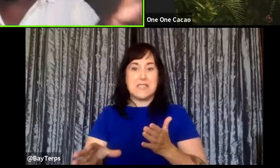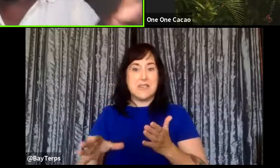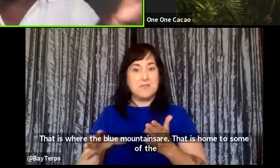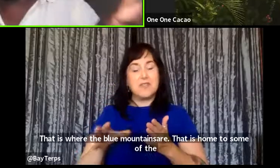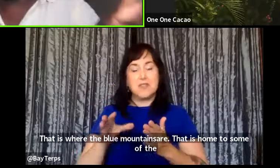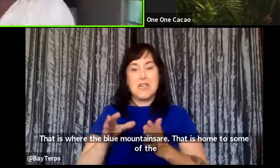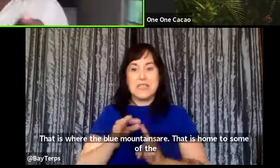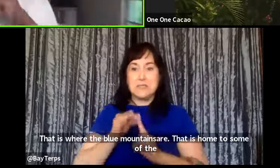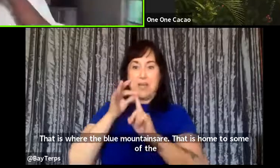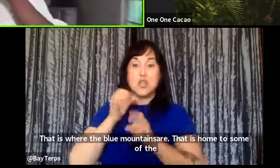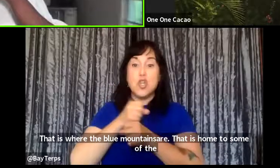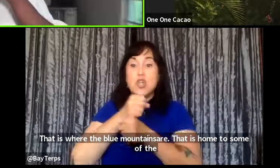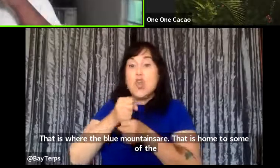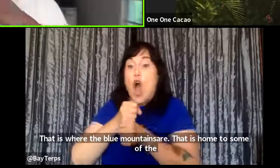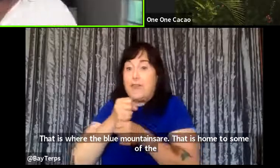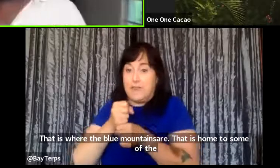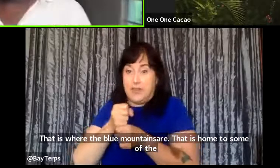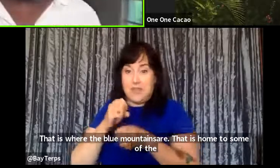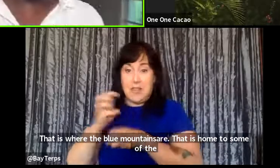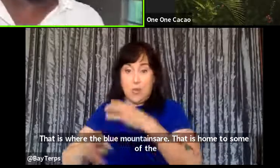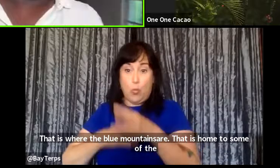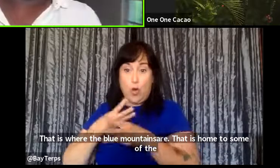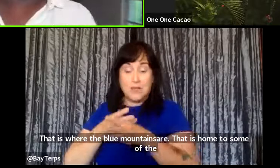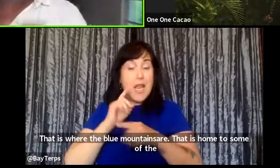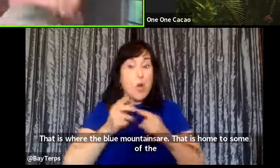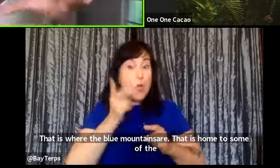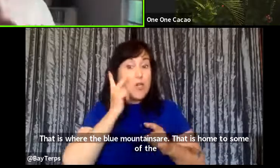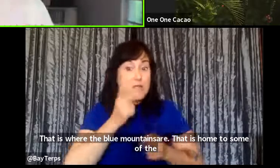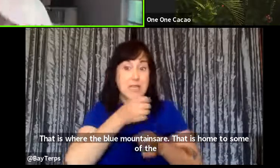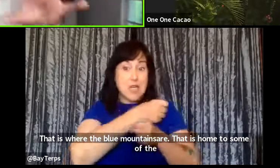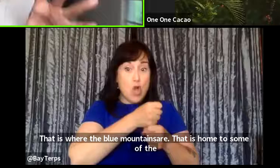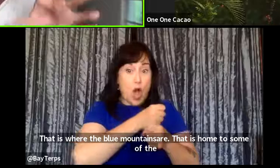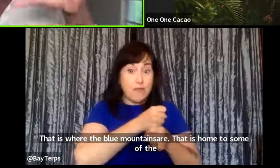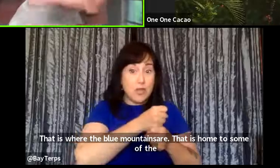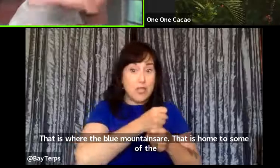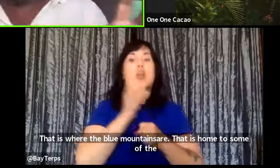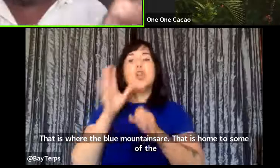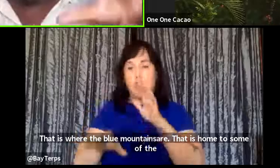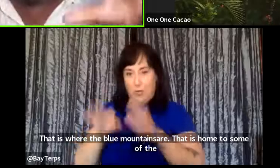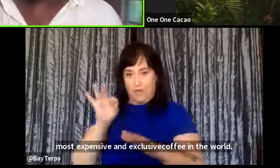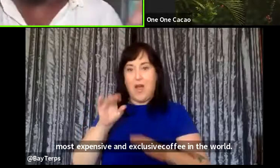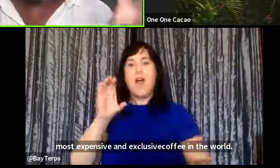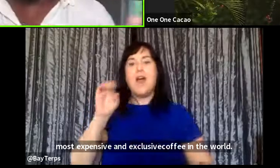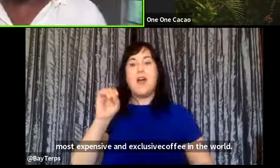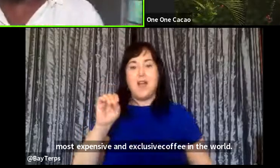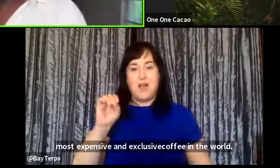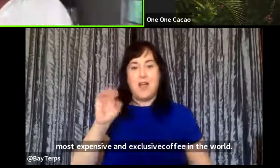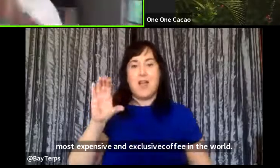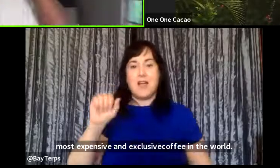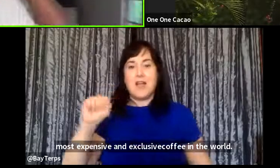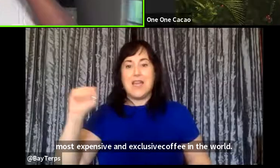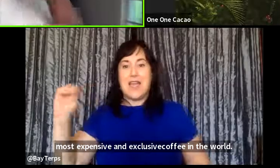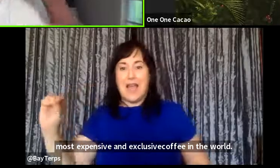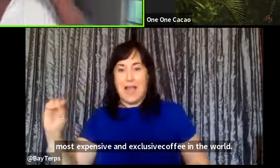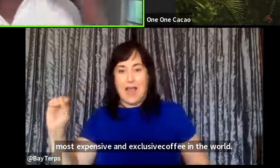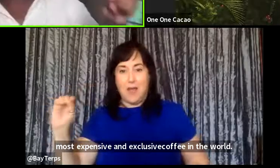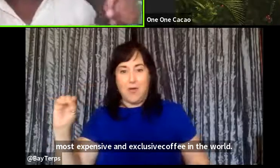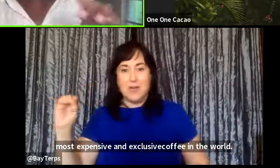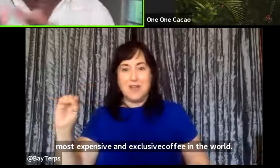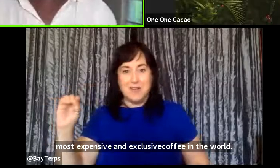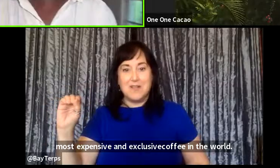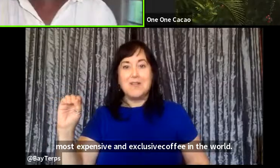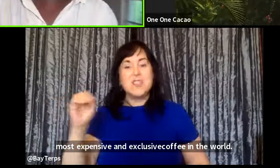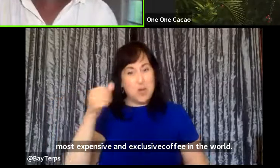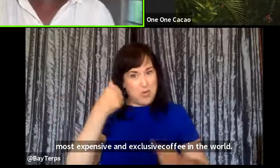thing, where you find coffee is where you find cacao, the fruit which we eventually turn into chocolate. So bear that in mind